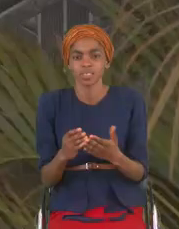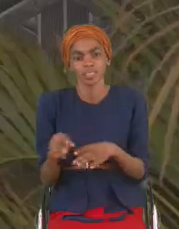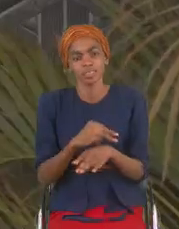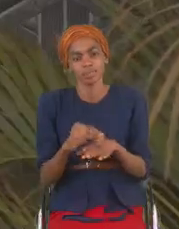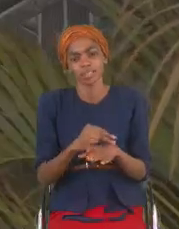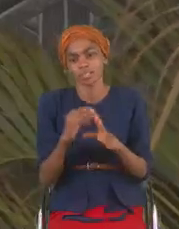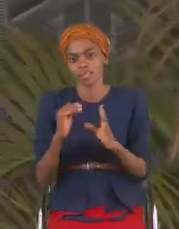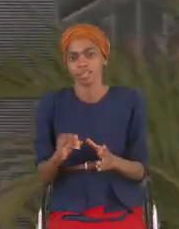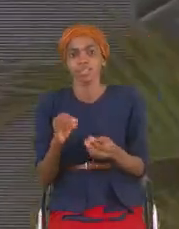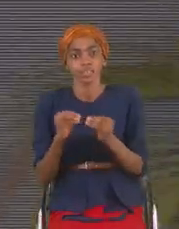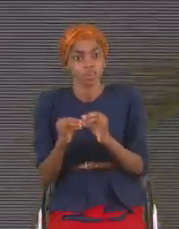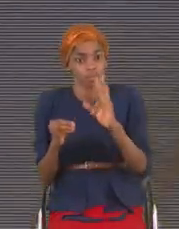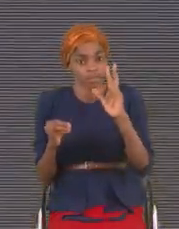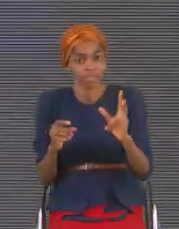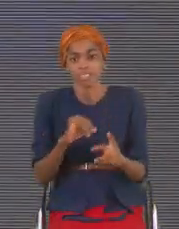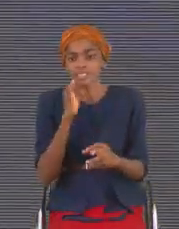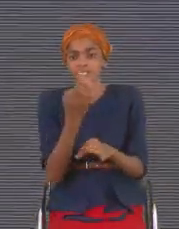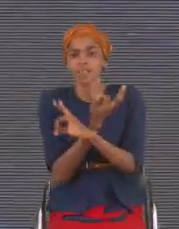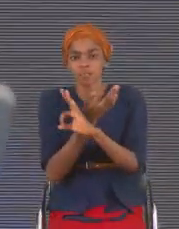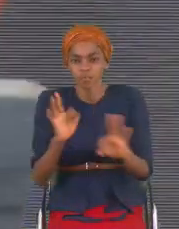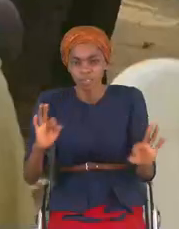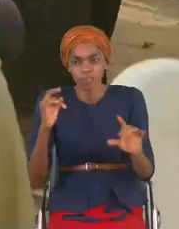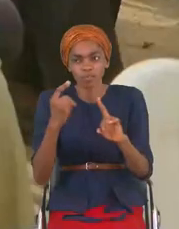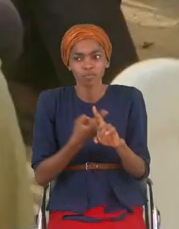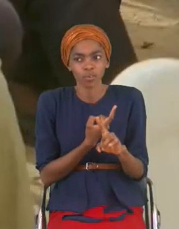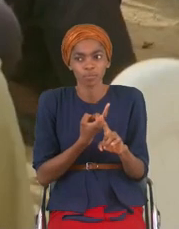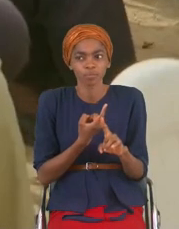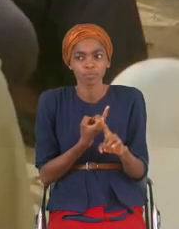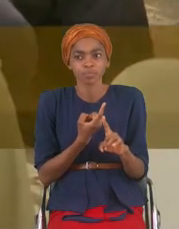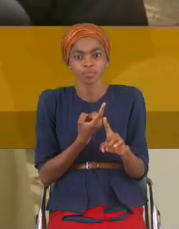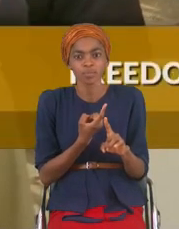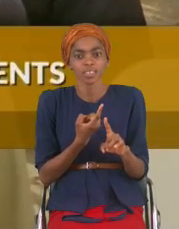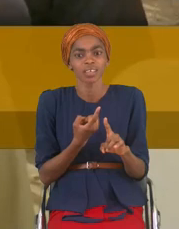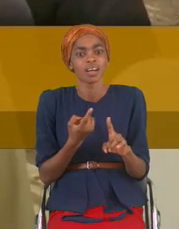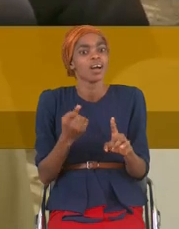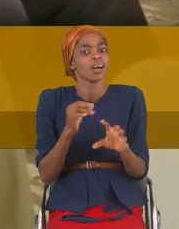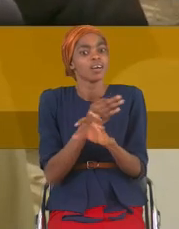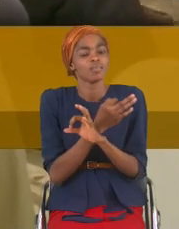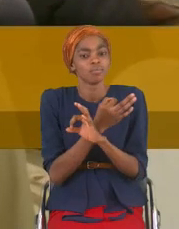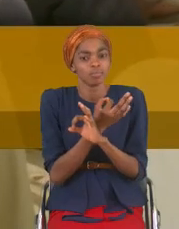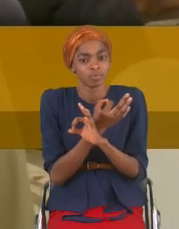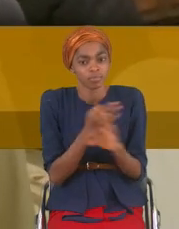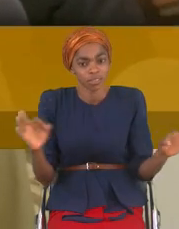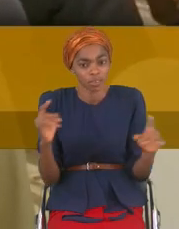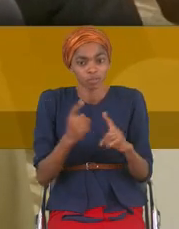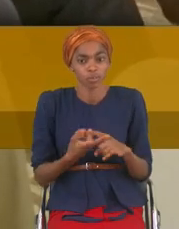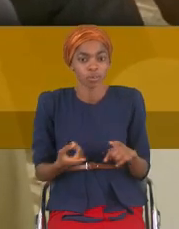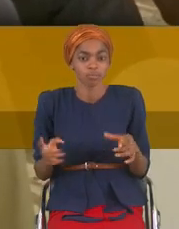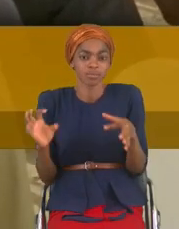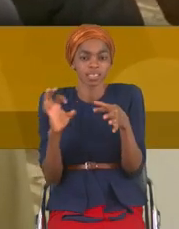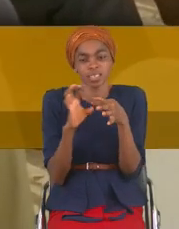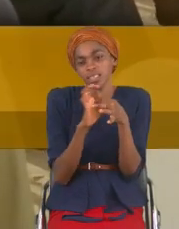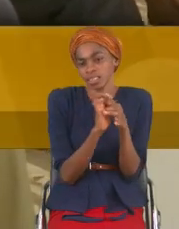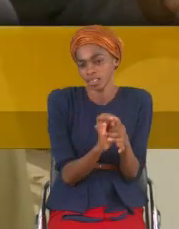is freedom from entanglements. Freedom from entanglements. It tells us